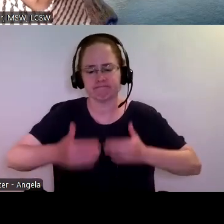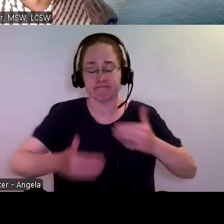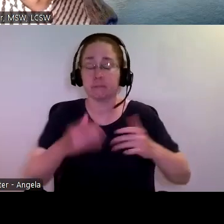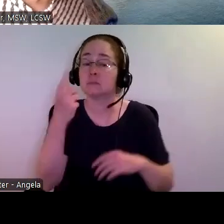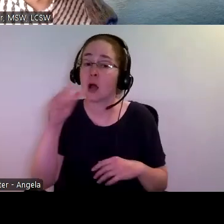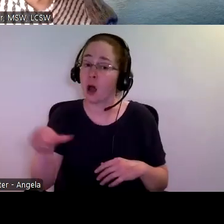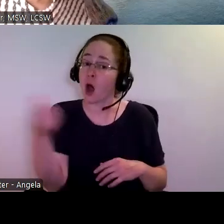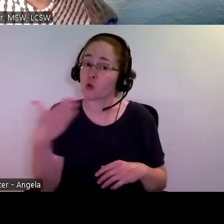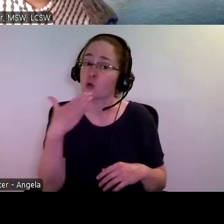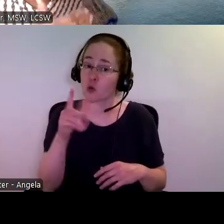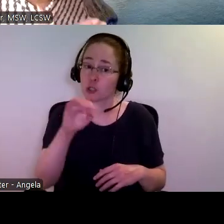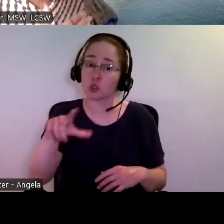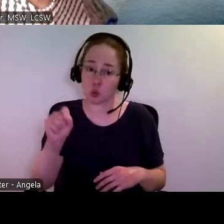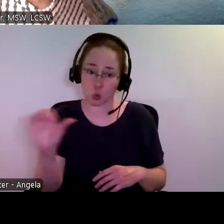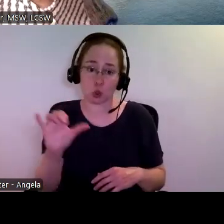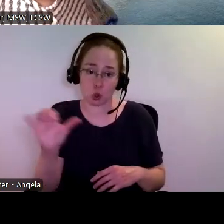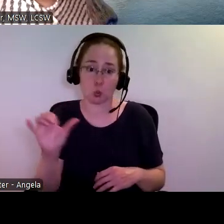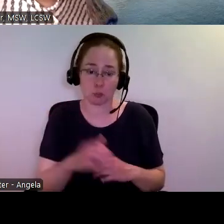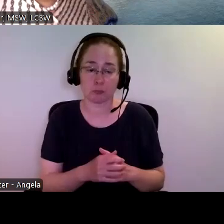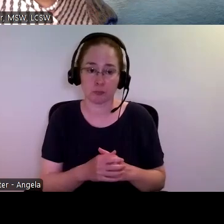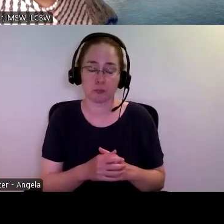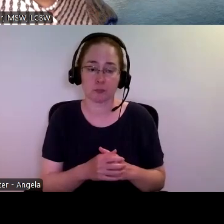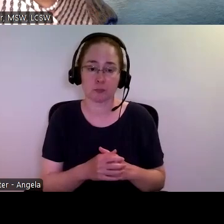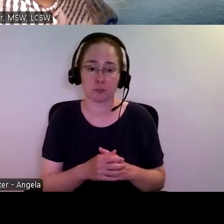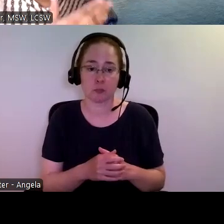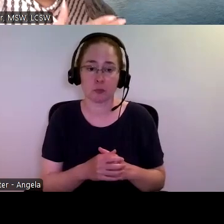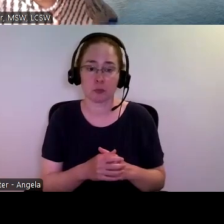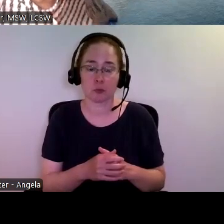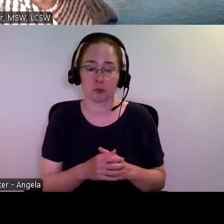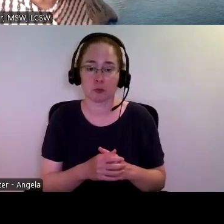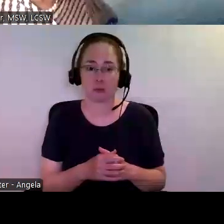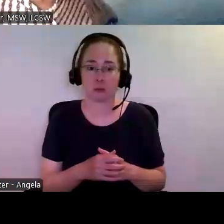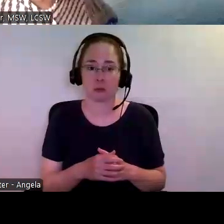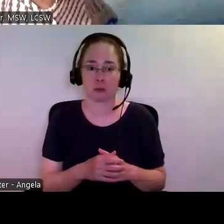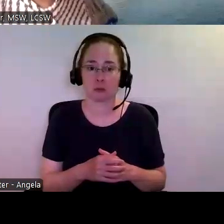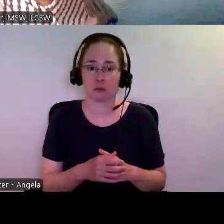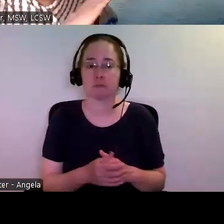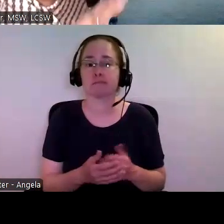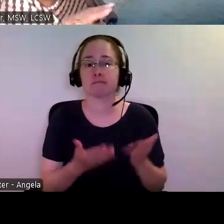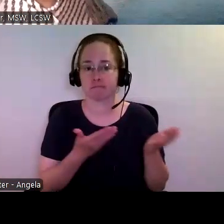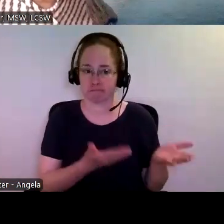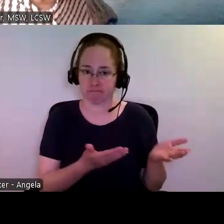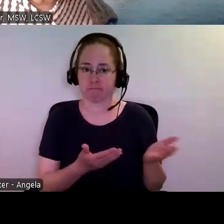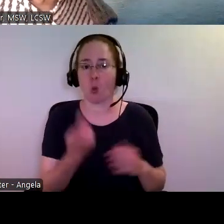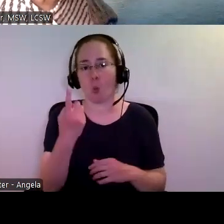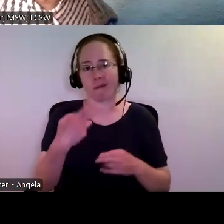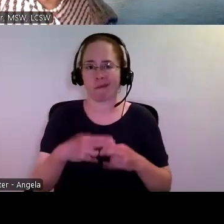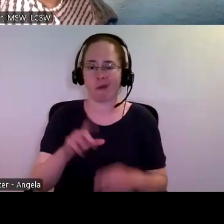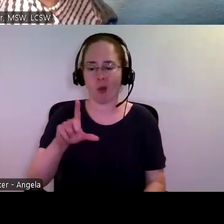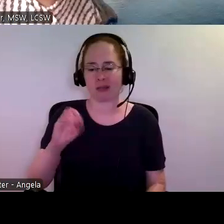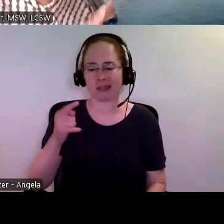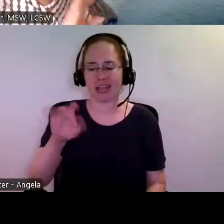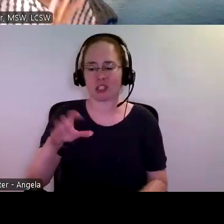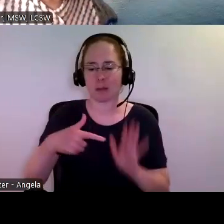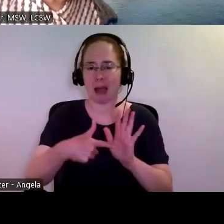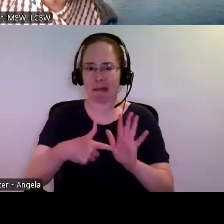other very good tools, next slide, that I have included in my slide deck. One is called the logic model. I'm